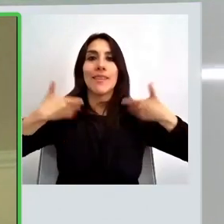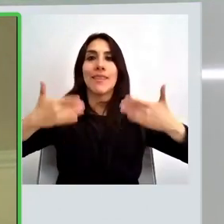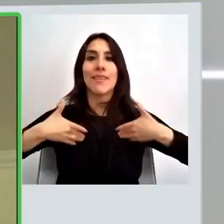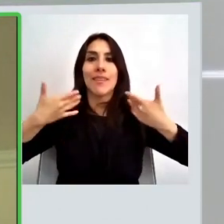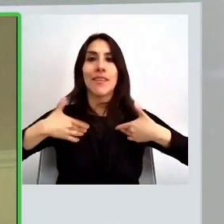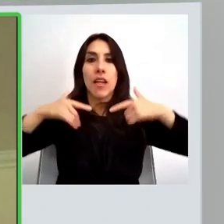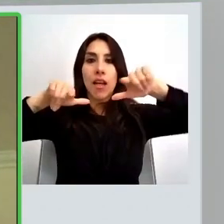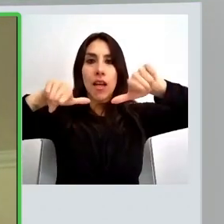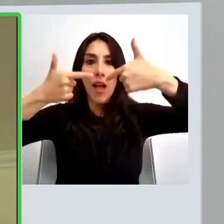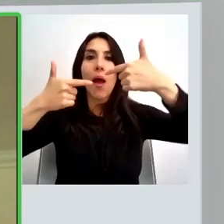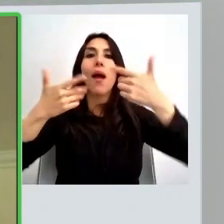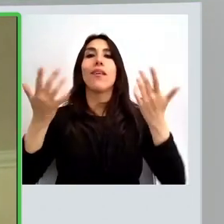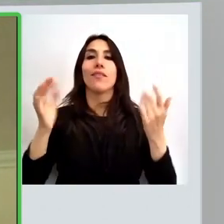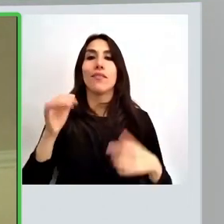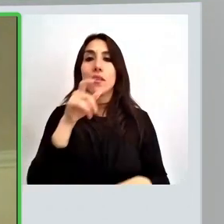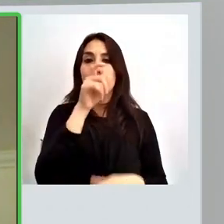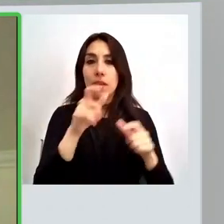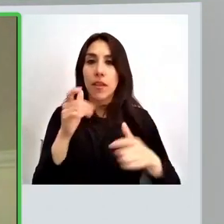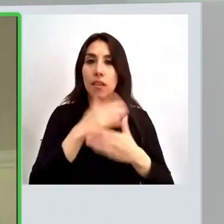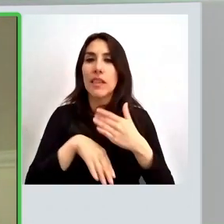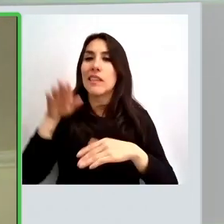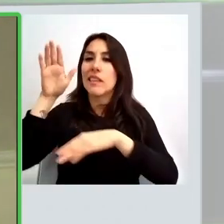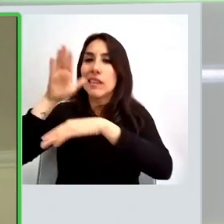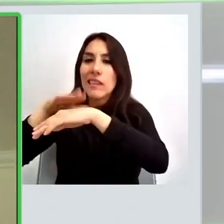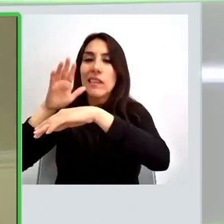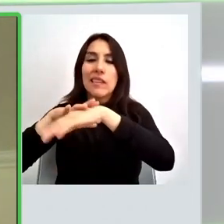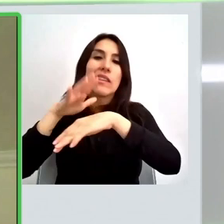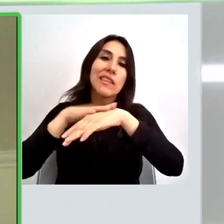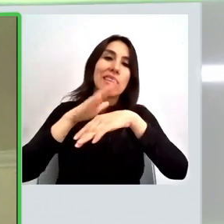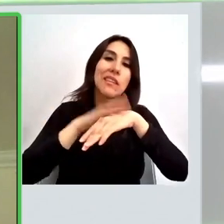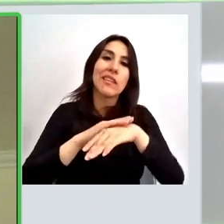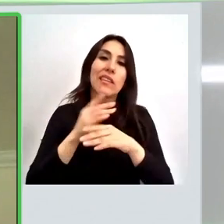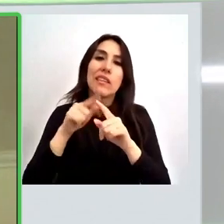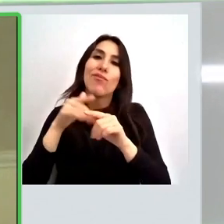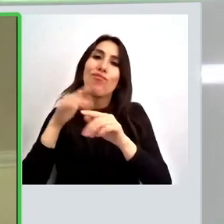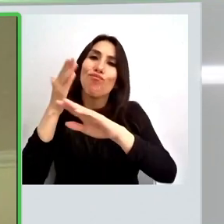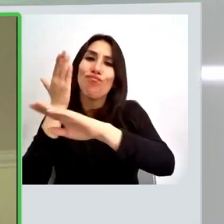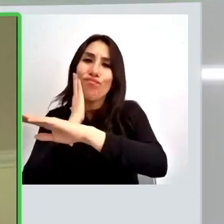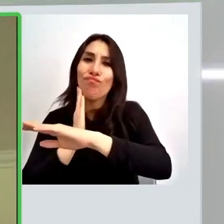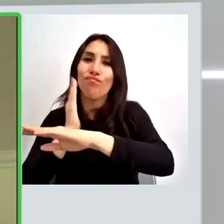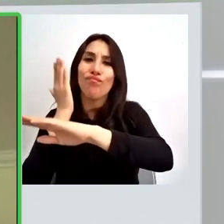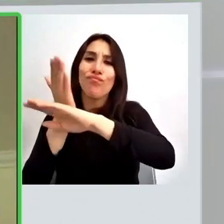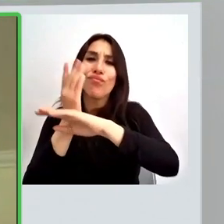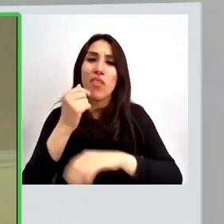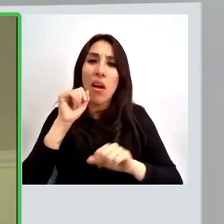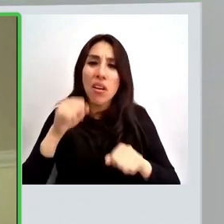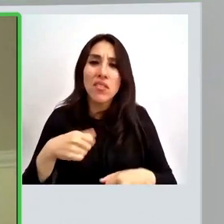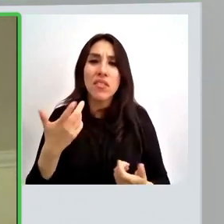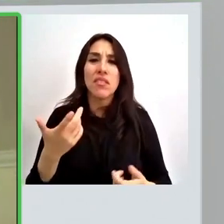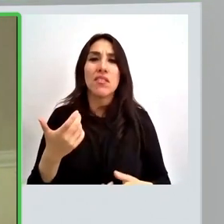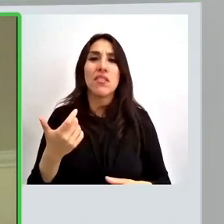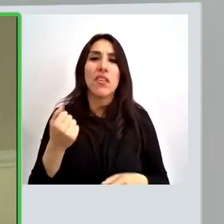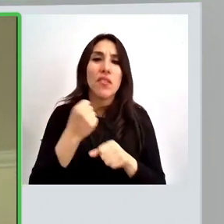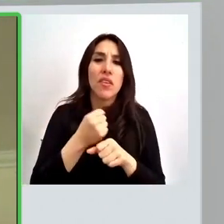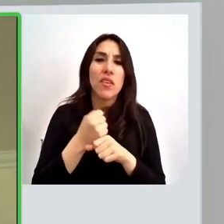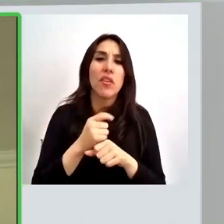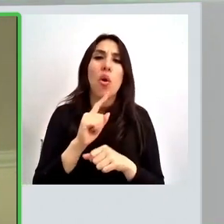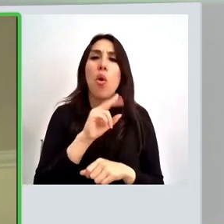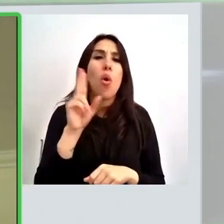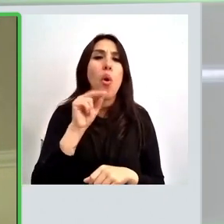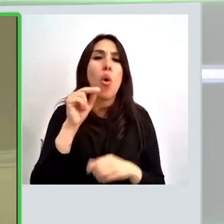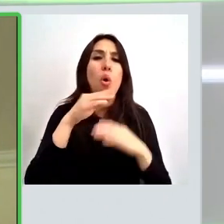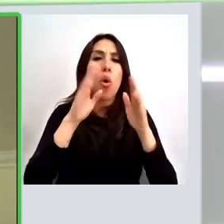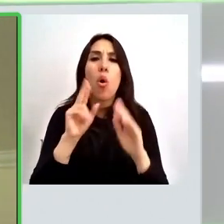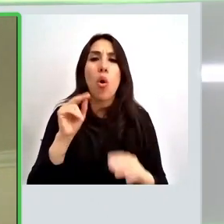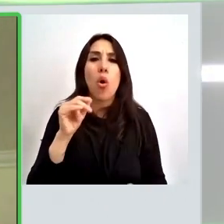Businesses have turned them down. Here's a new opportunity globally for persons with disabilities